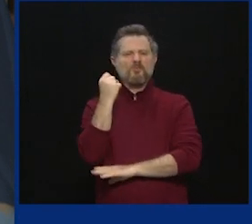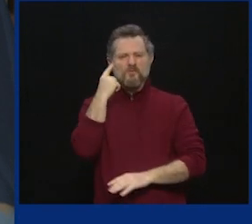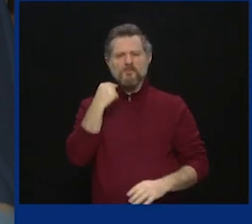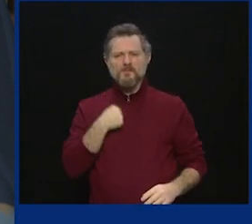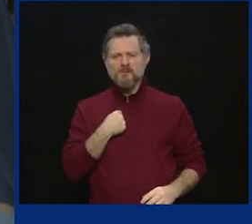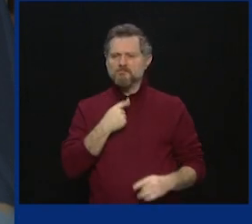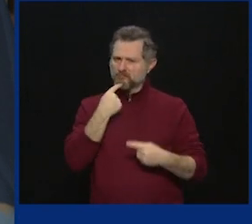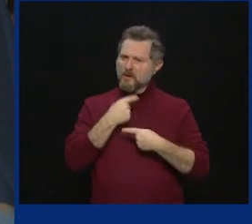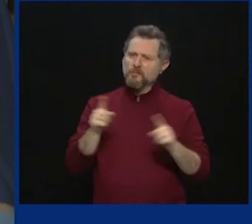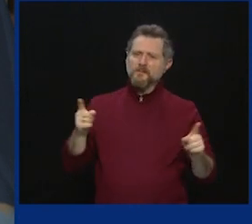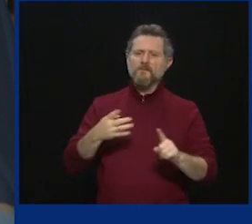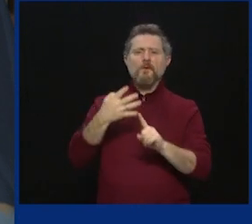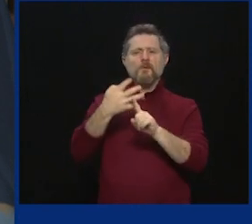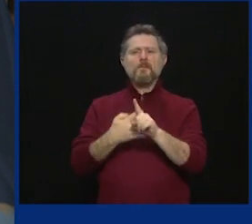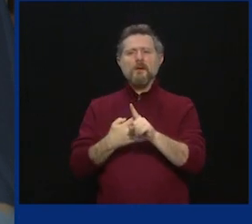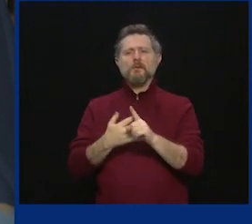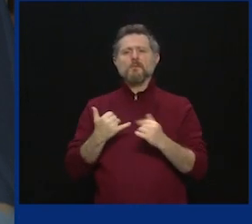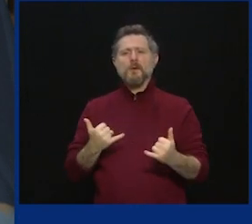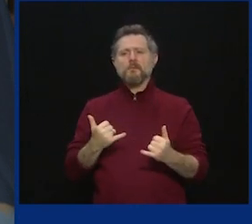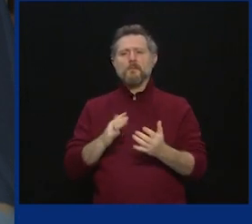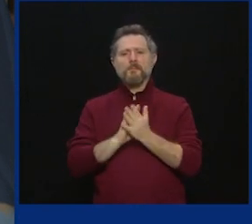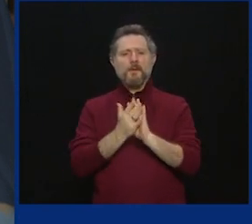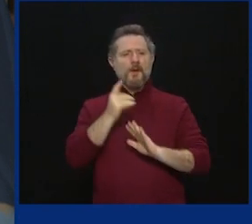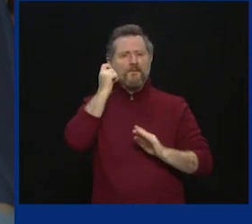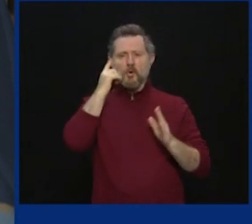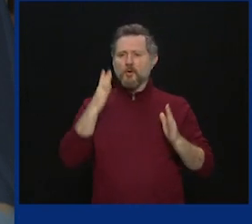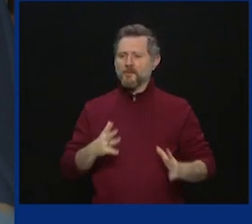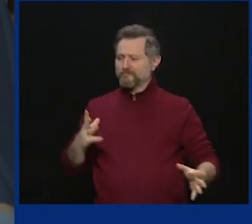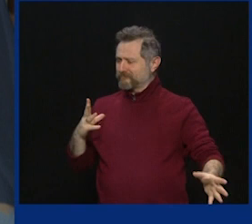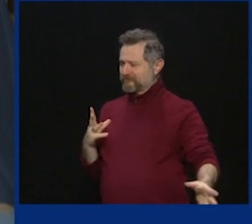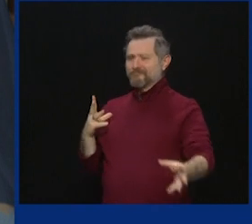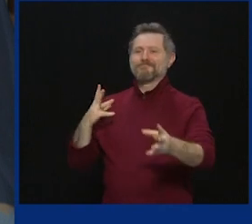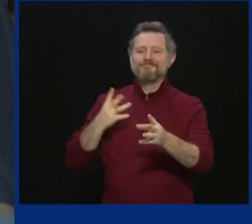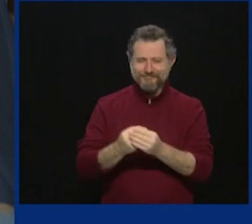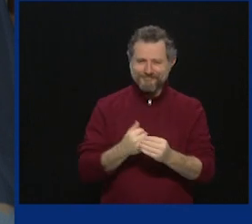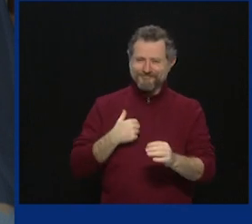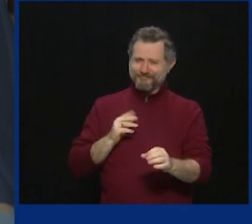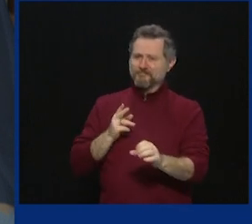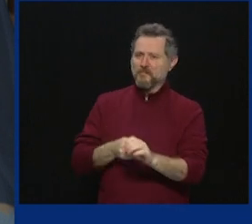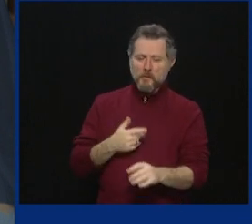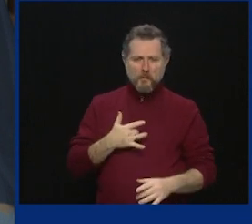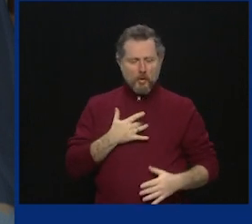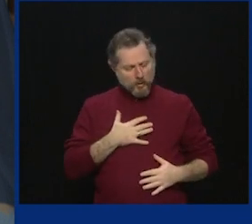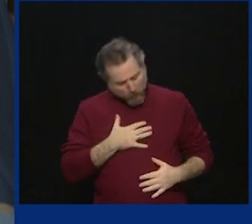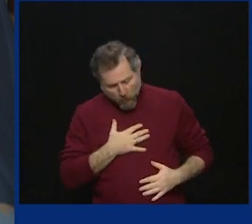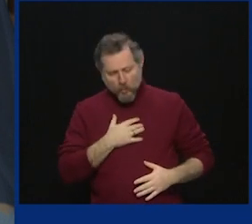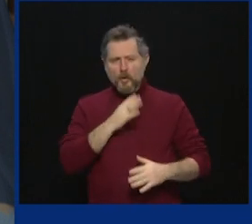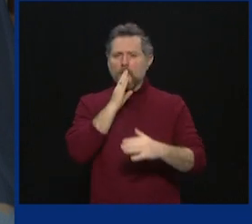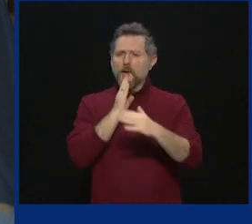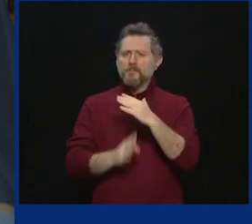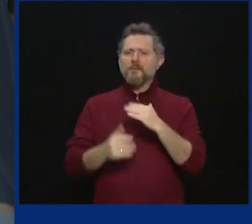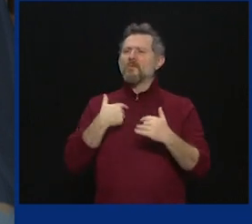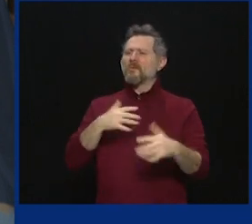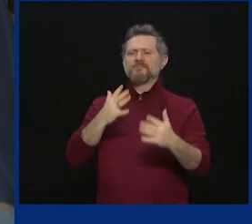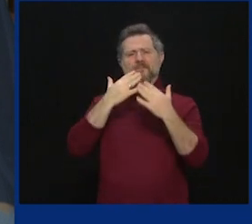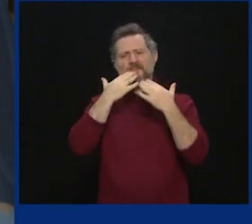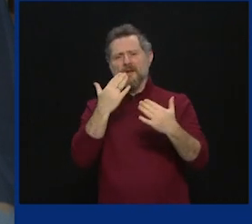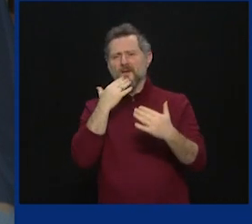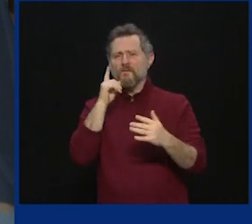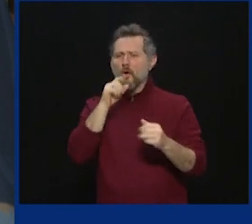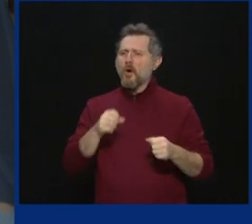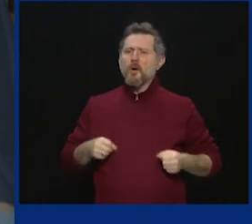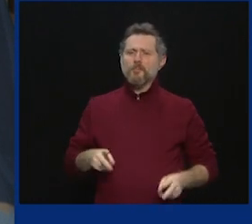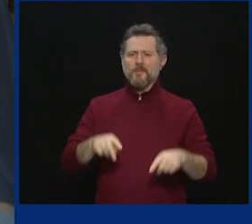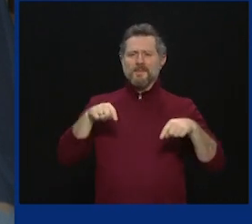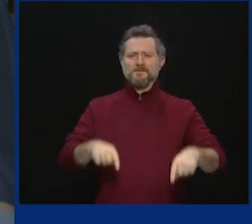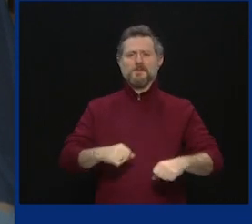to the day that I became your governor, an honor that I continue to be humbled by, and I thank everyone for the privilege to be able to not just protect all